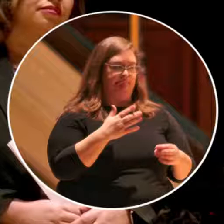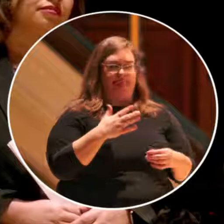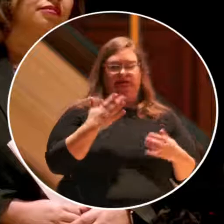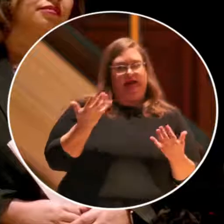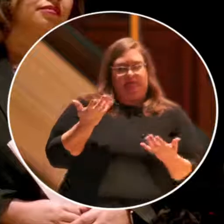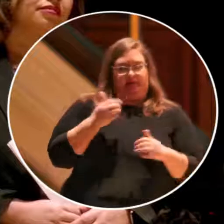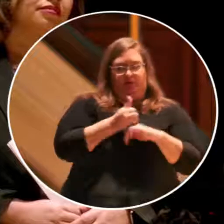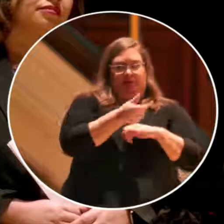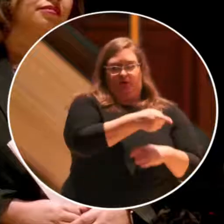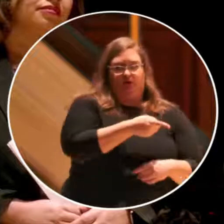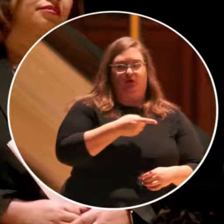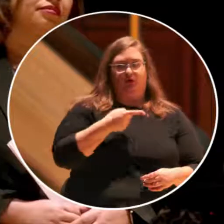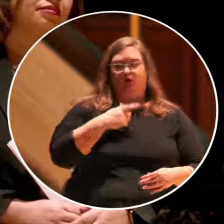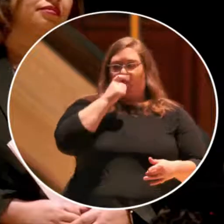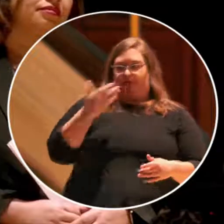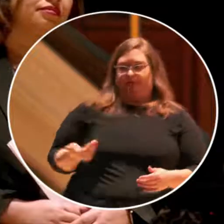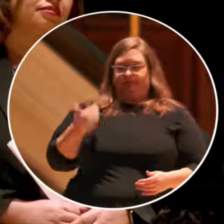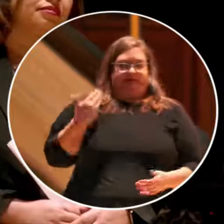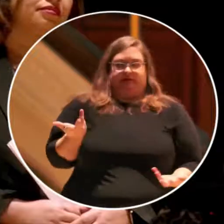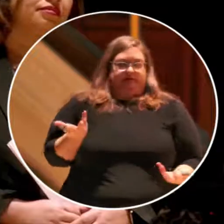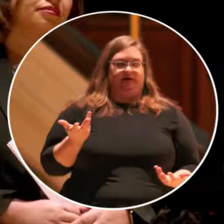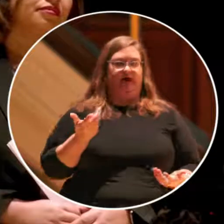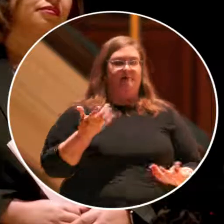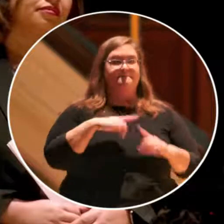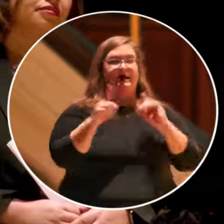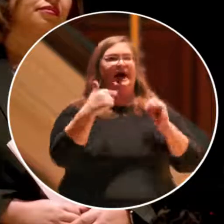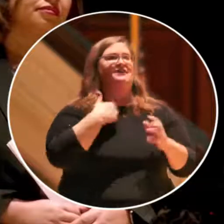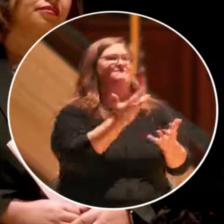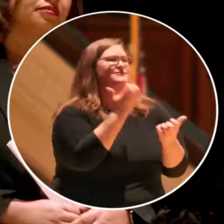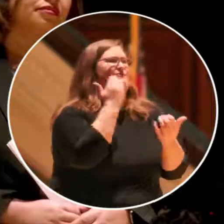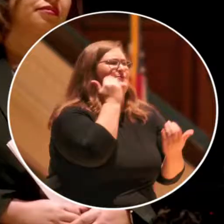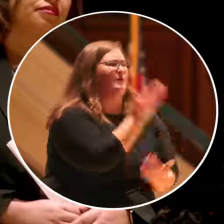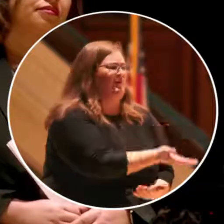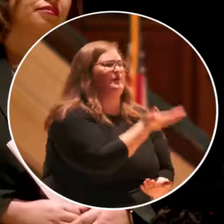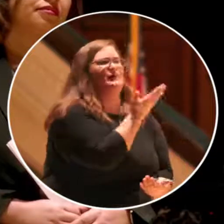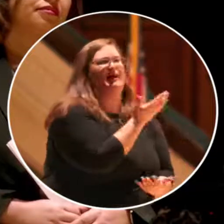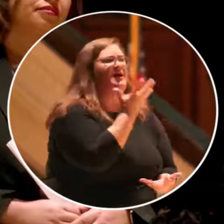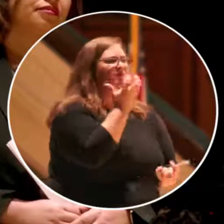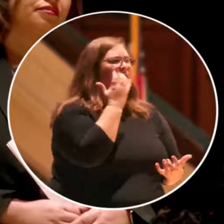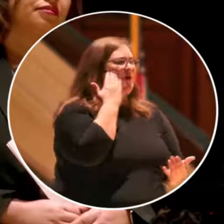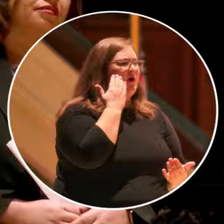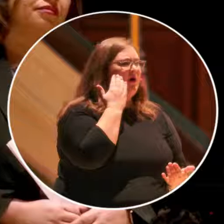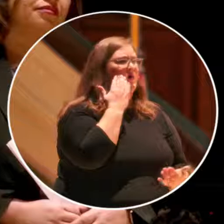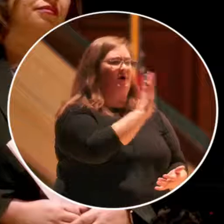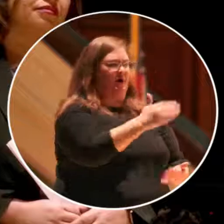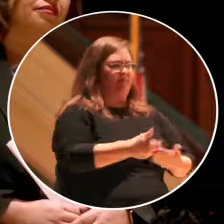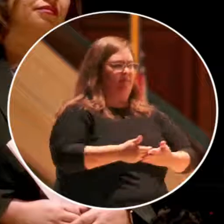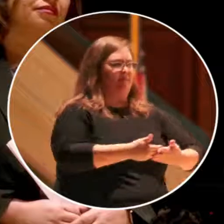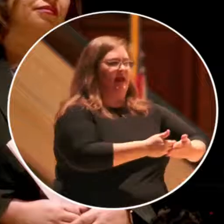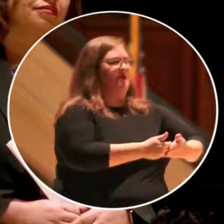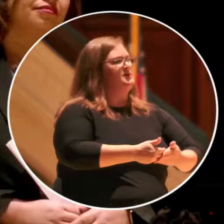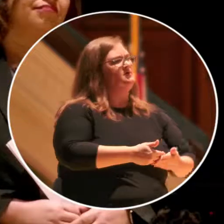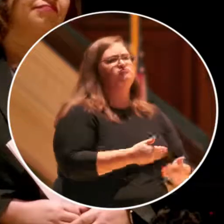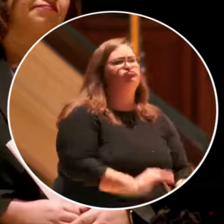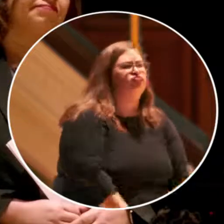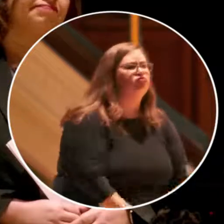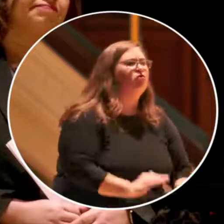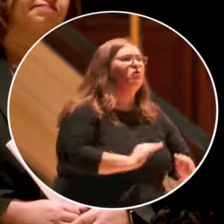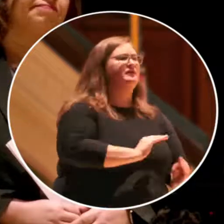persisted. I wanted to know her so badly. Her baby girl was growing and changing.